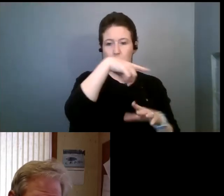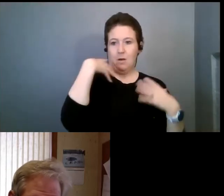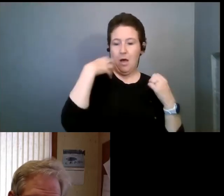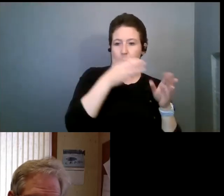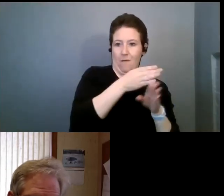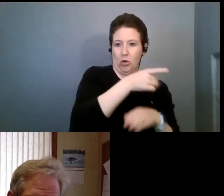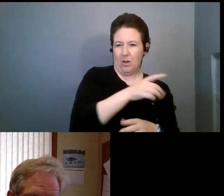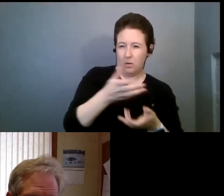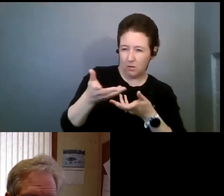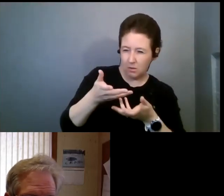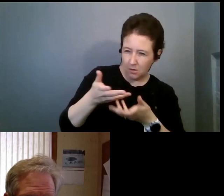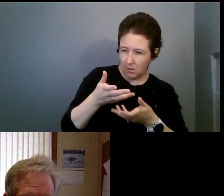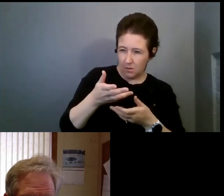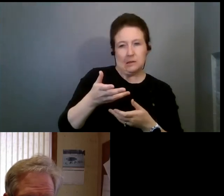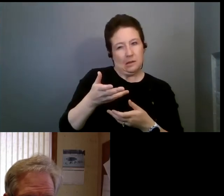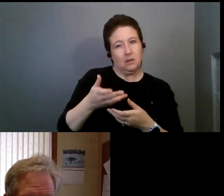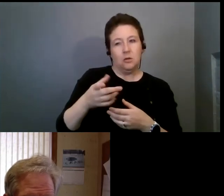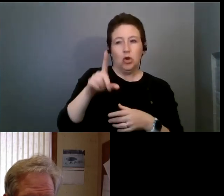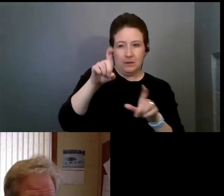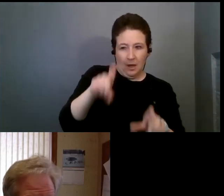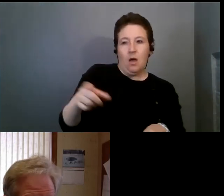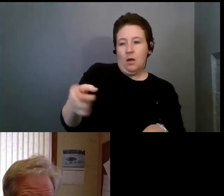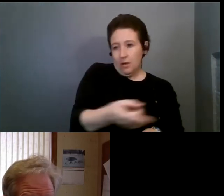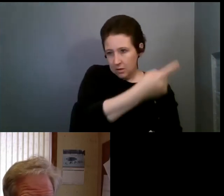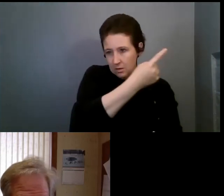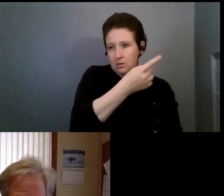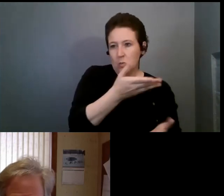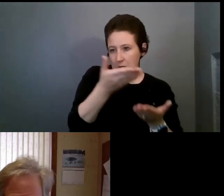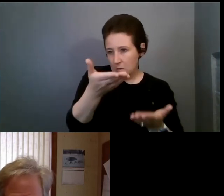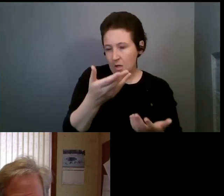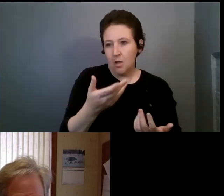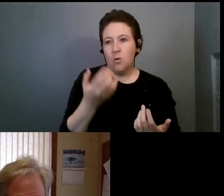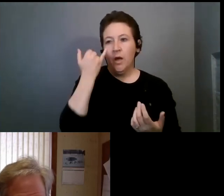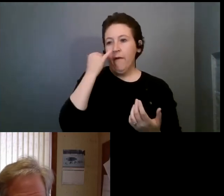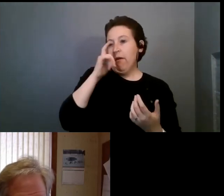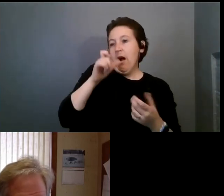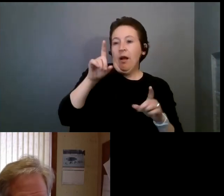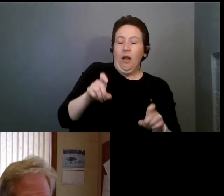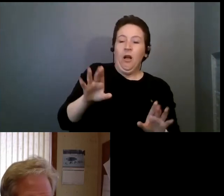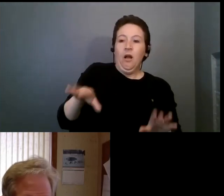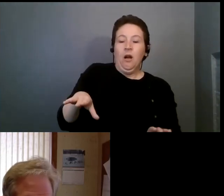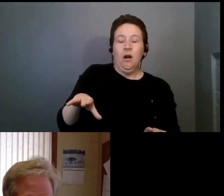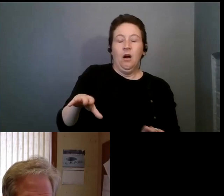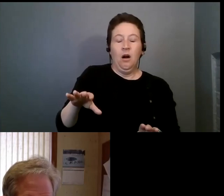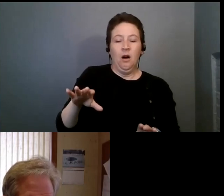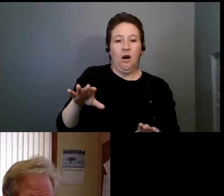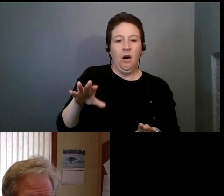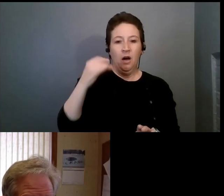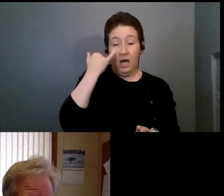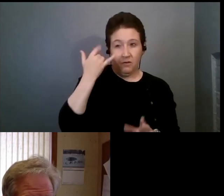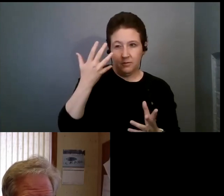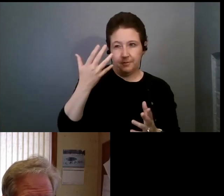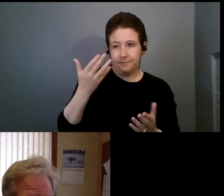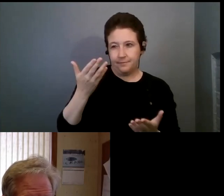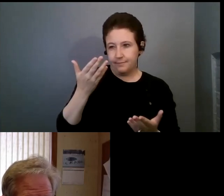to them. And if testing is required, they'll definitely recommend that they get testing. And if self-quarantining